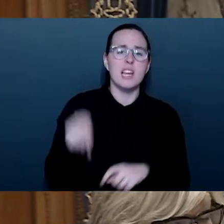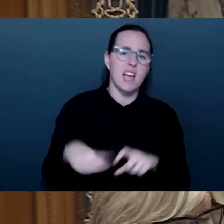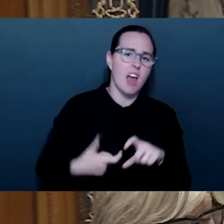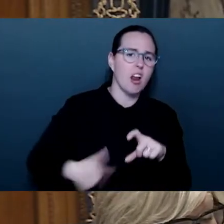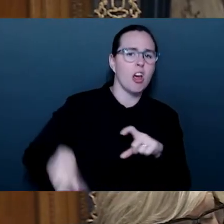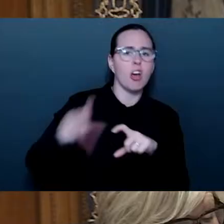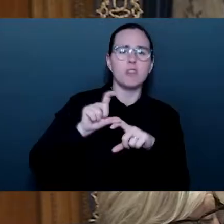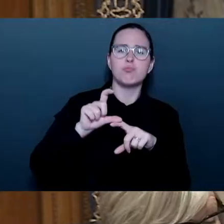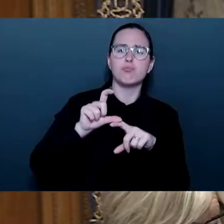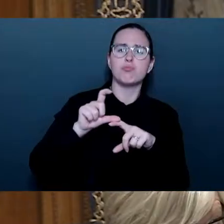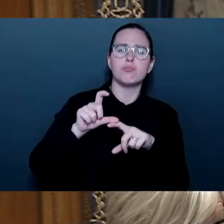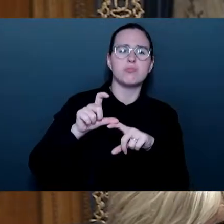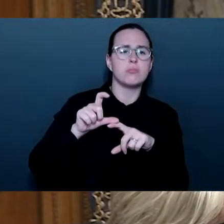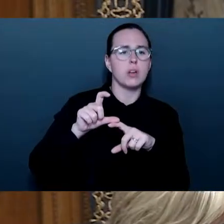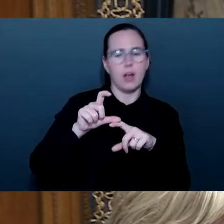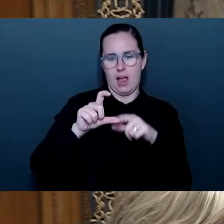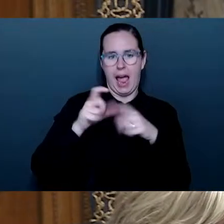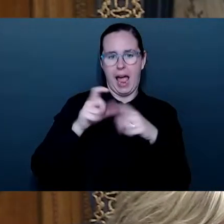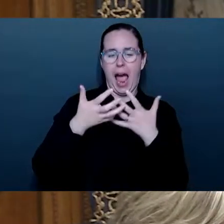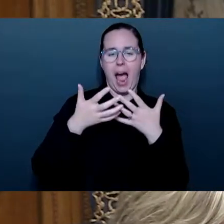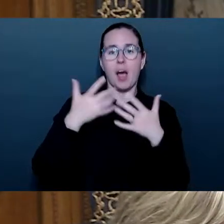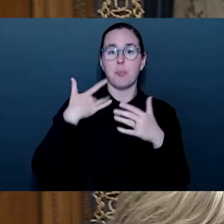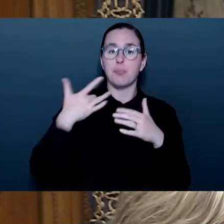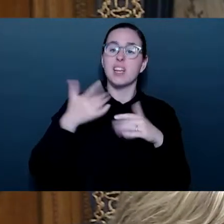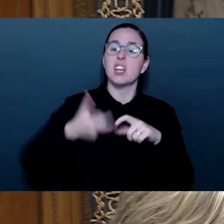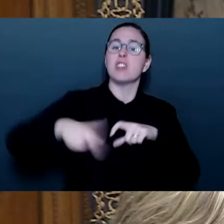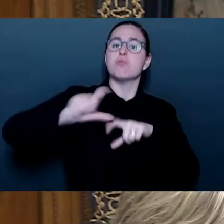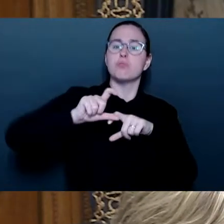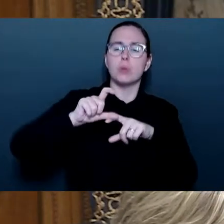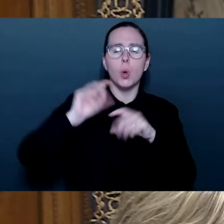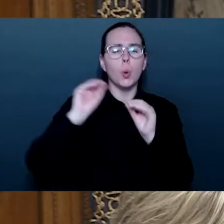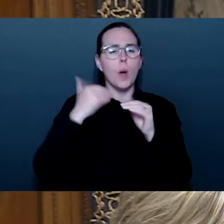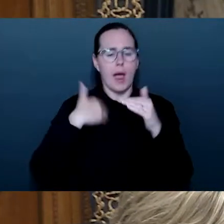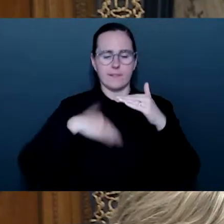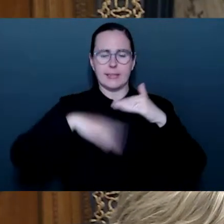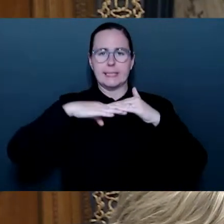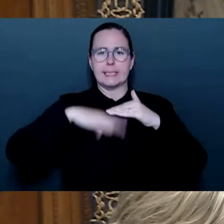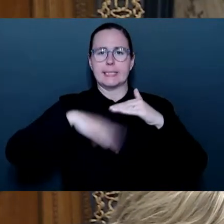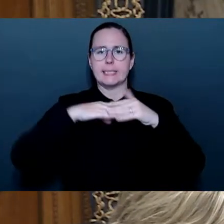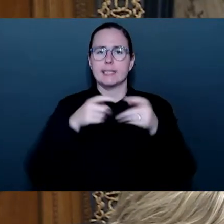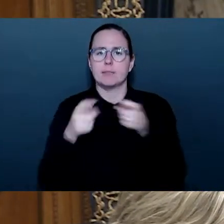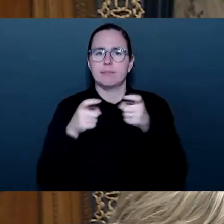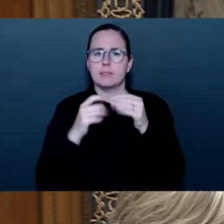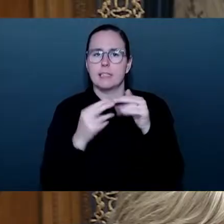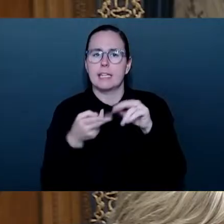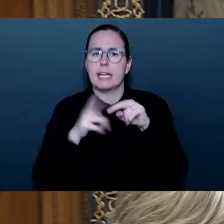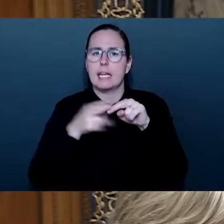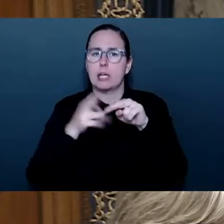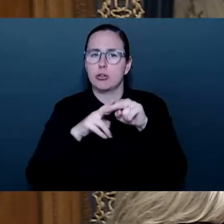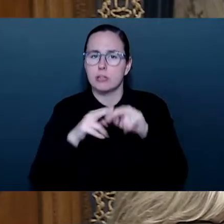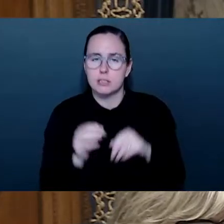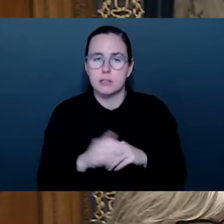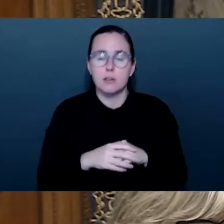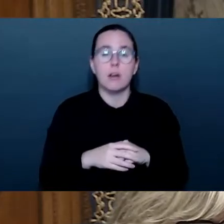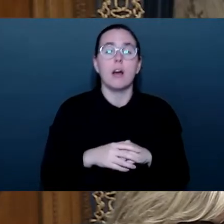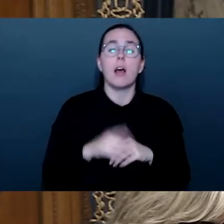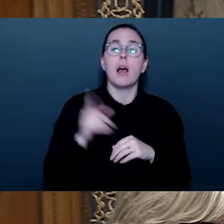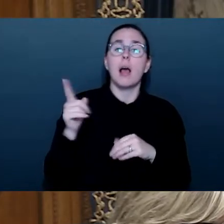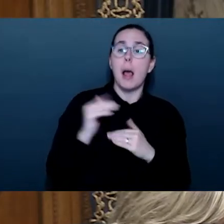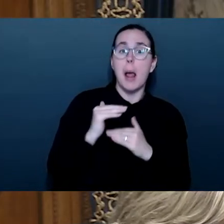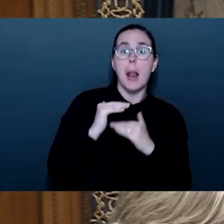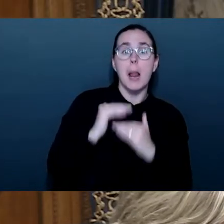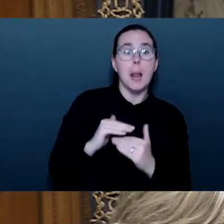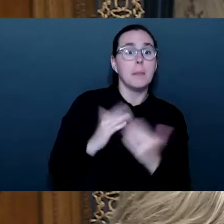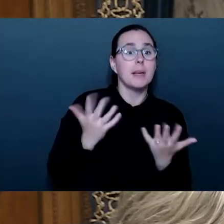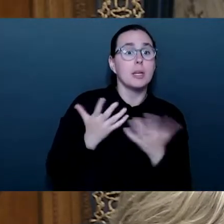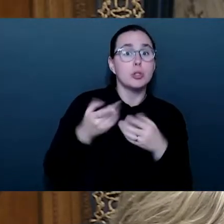only regulated within existing tenancies. Research attributes these evictions to profit-driven displacement,